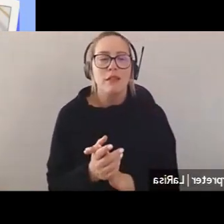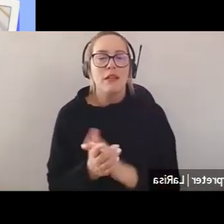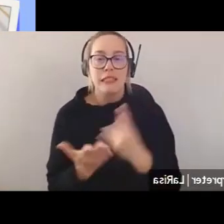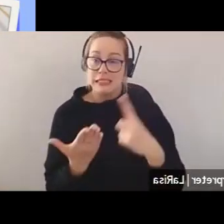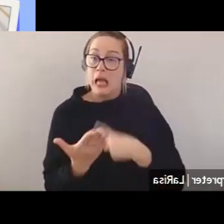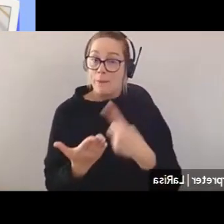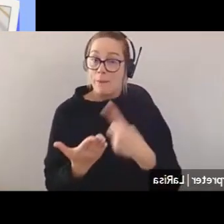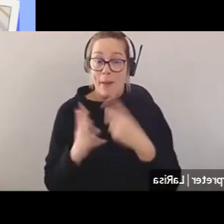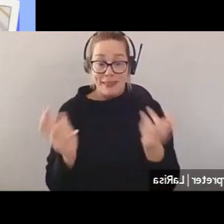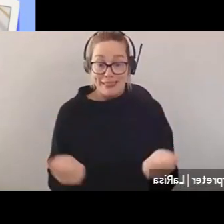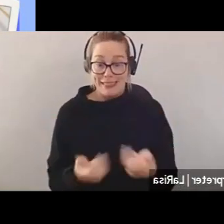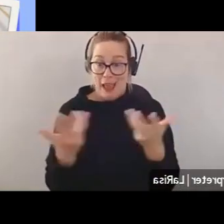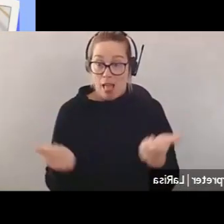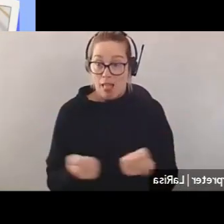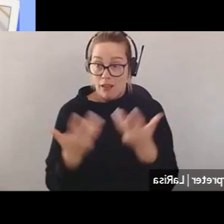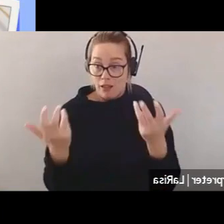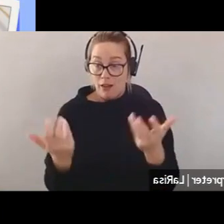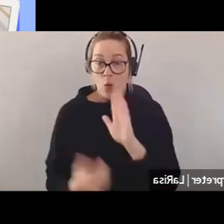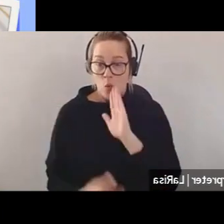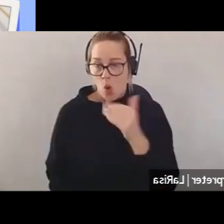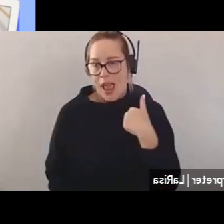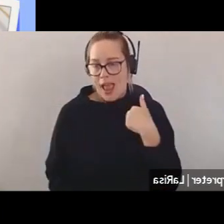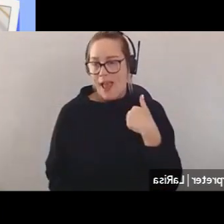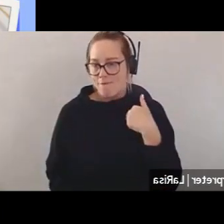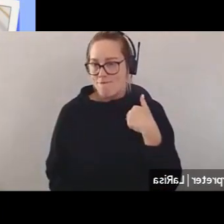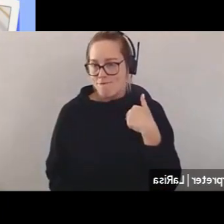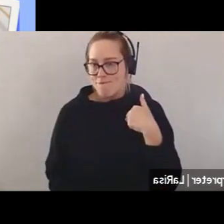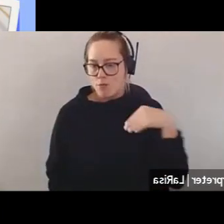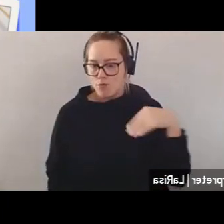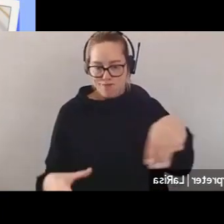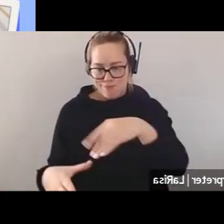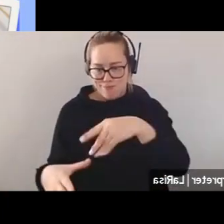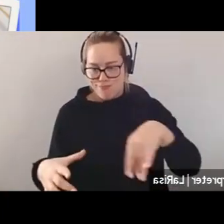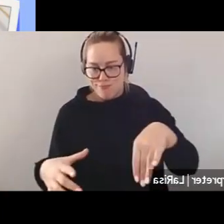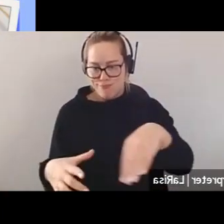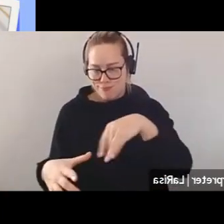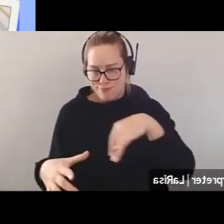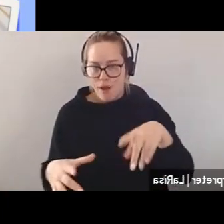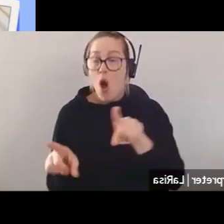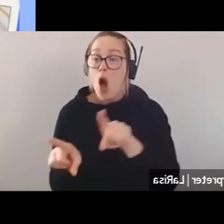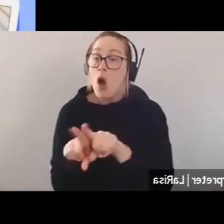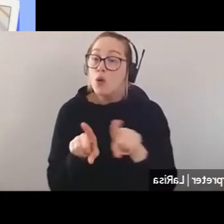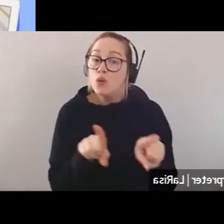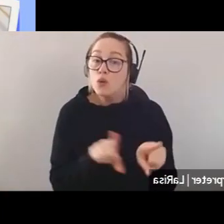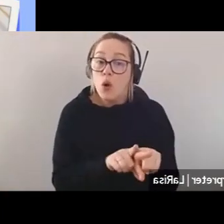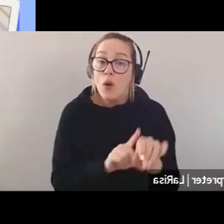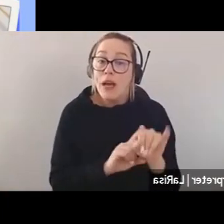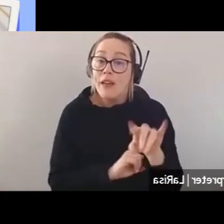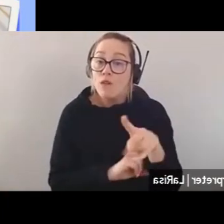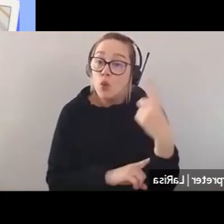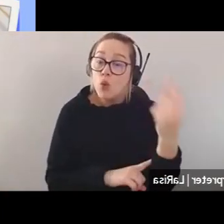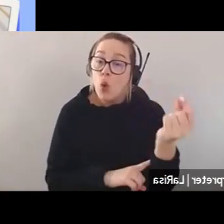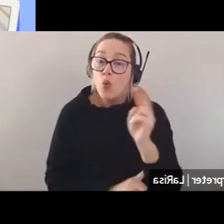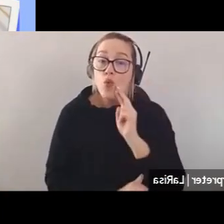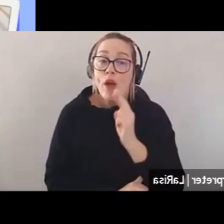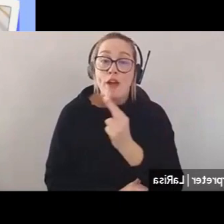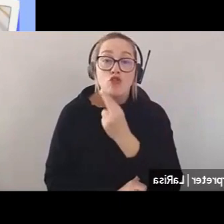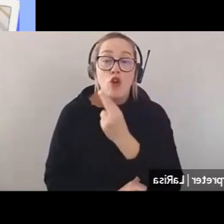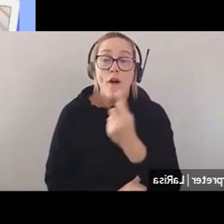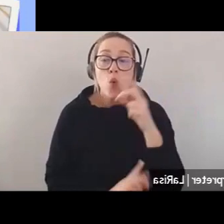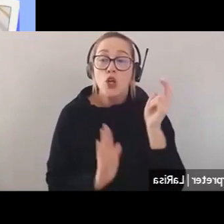no cheese, you might end up with cheese in it anyway. Sometimes they, at diners, they might butter the bread